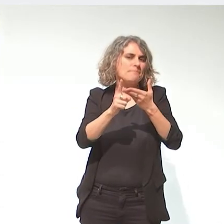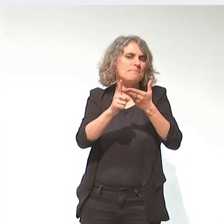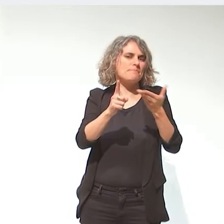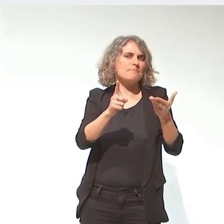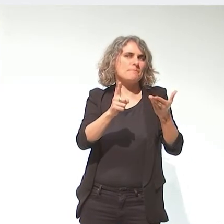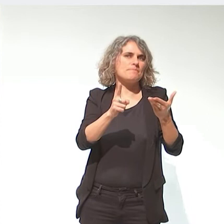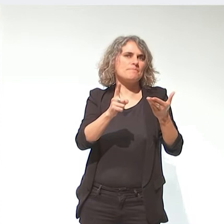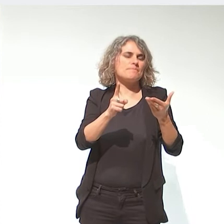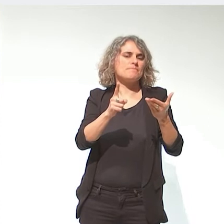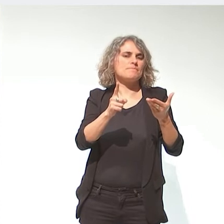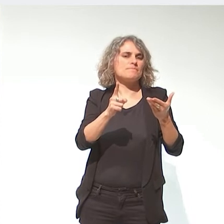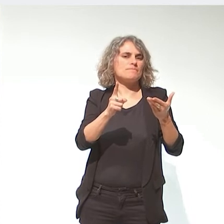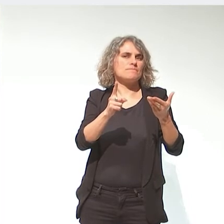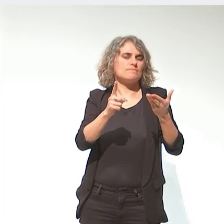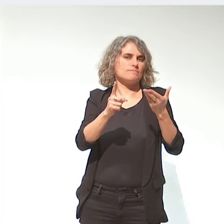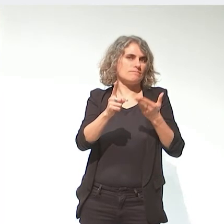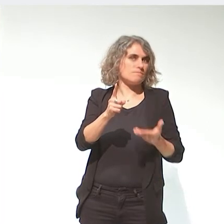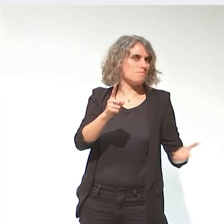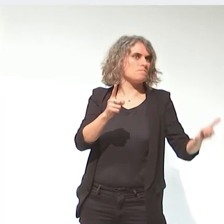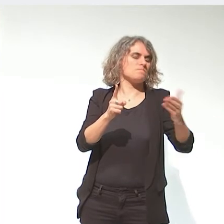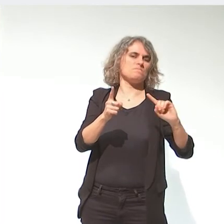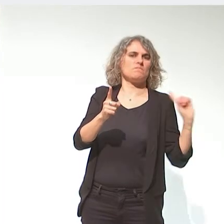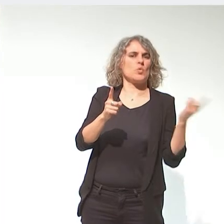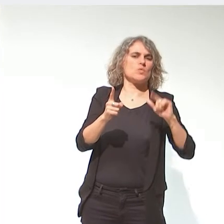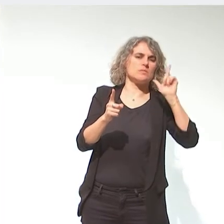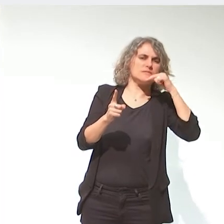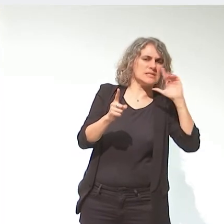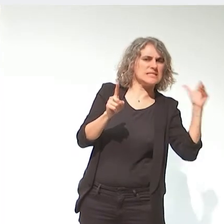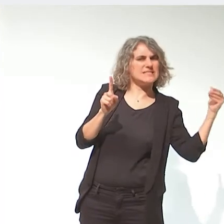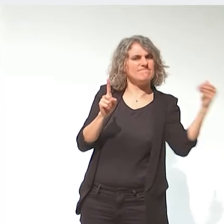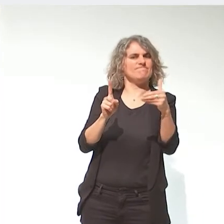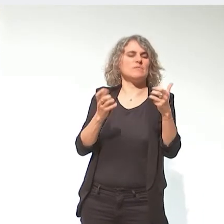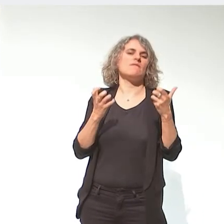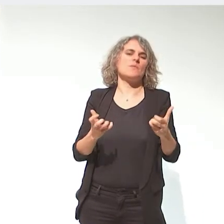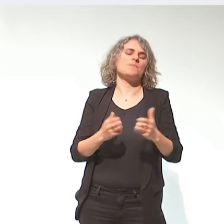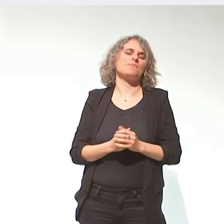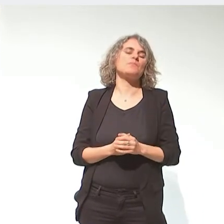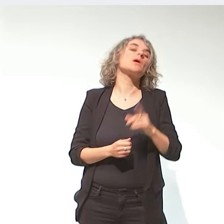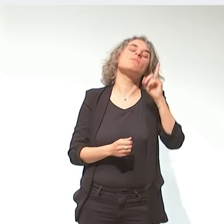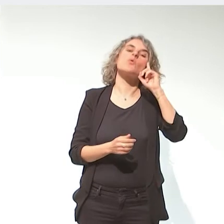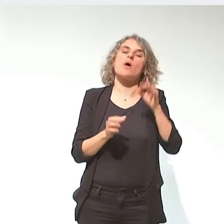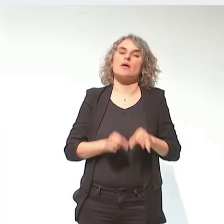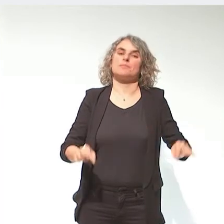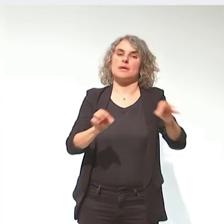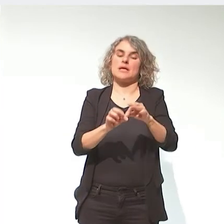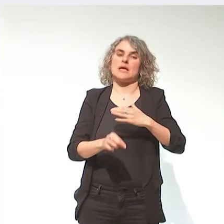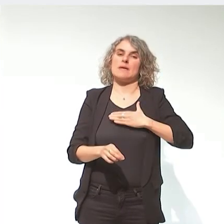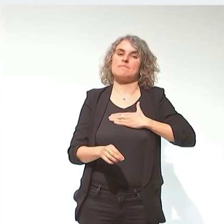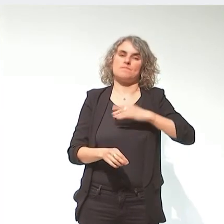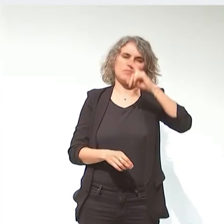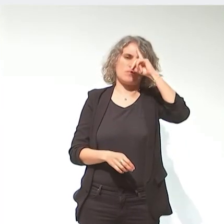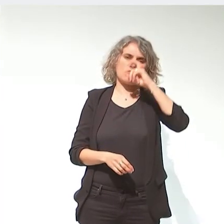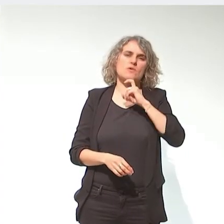in Portugal, because we intend that we have to